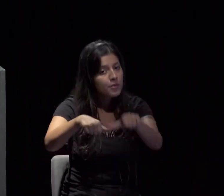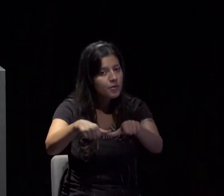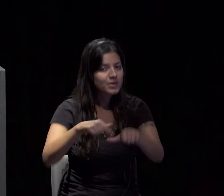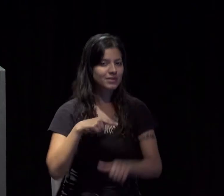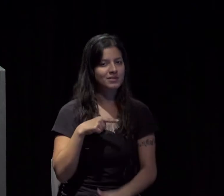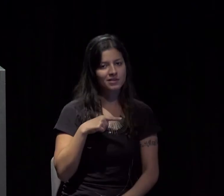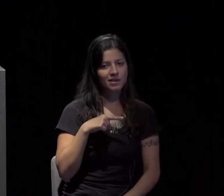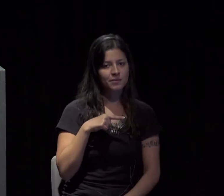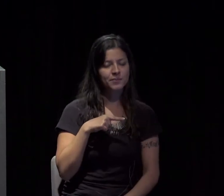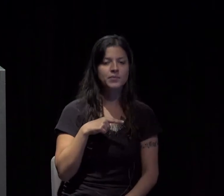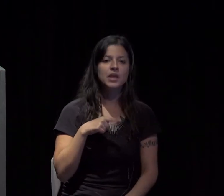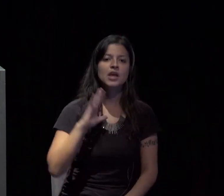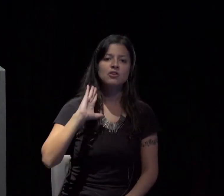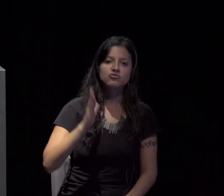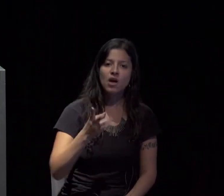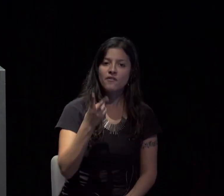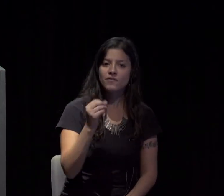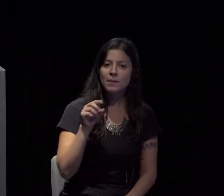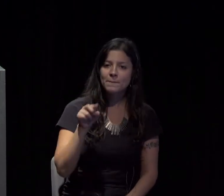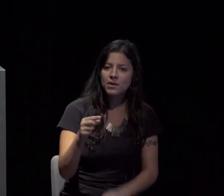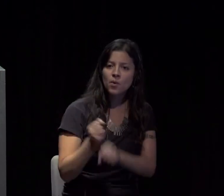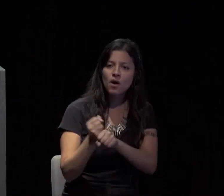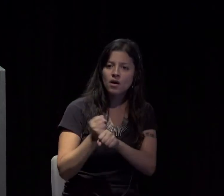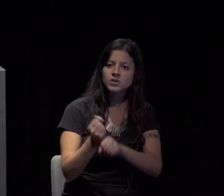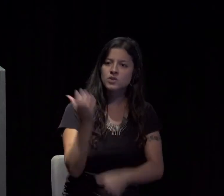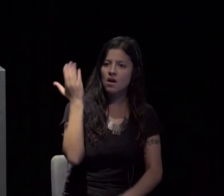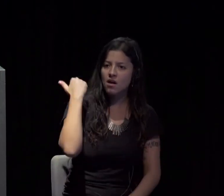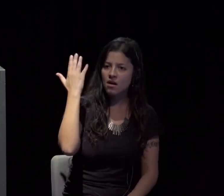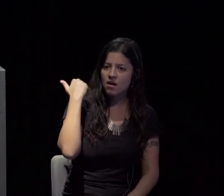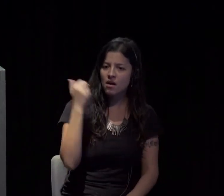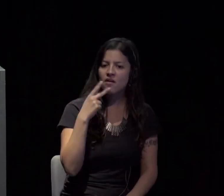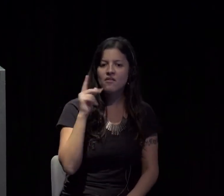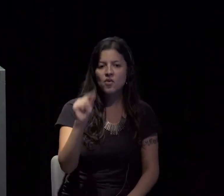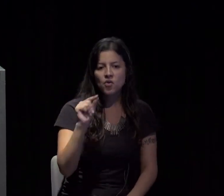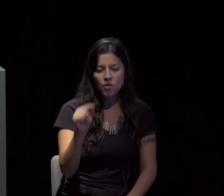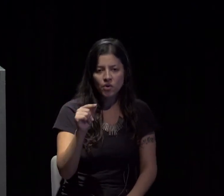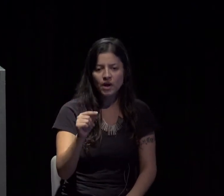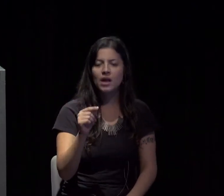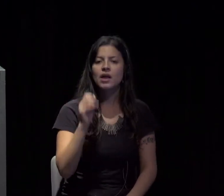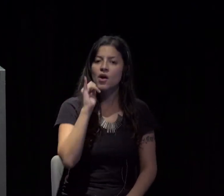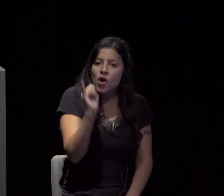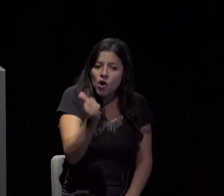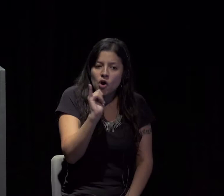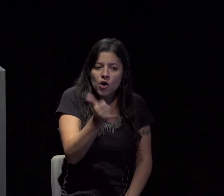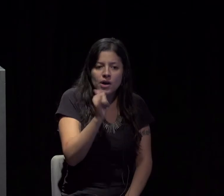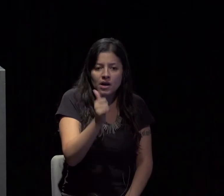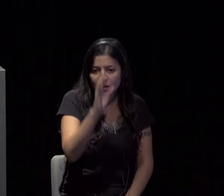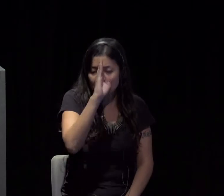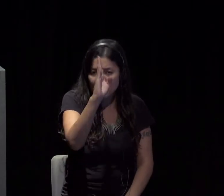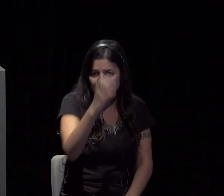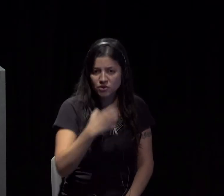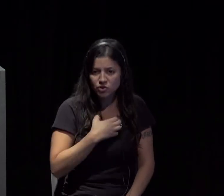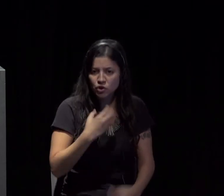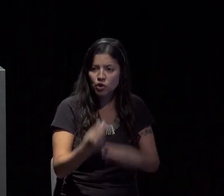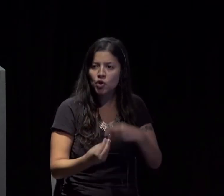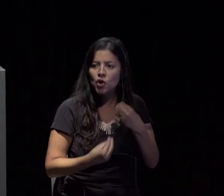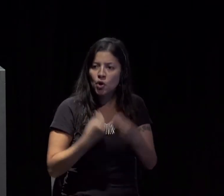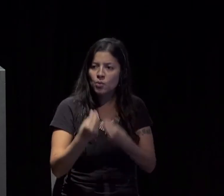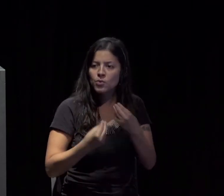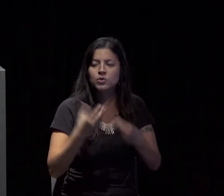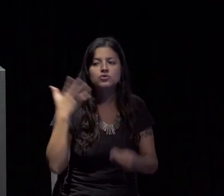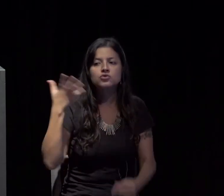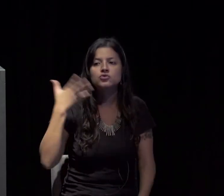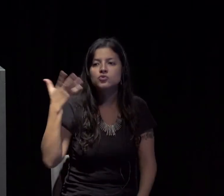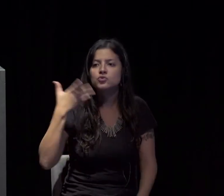world explains the prevalence of orality as the primary mode of social discourse and remembering in many